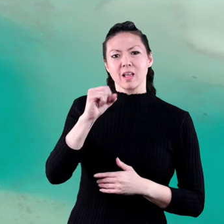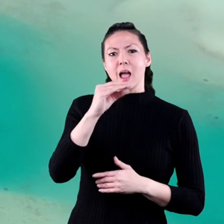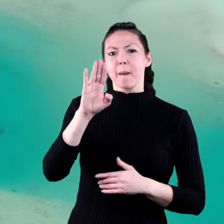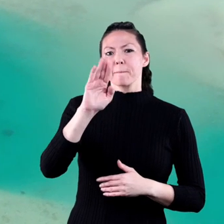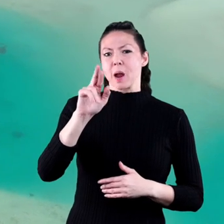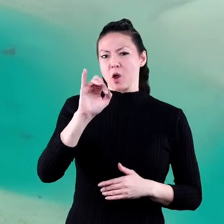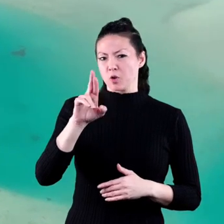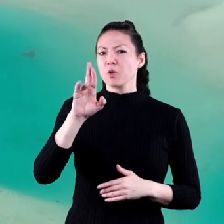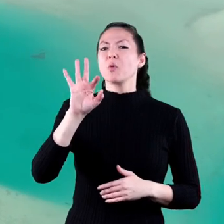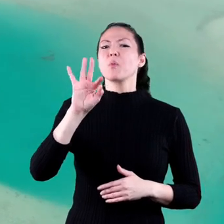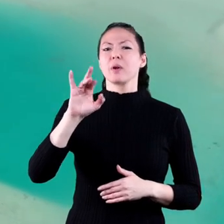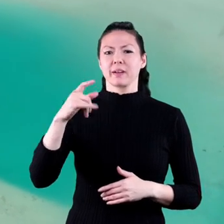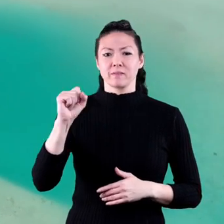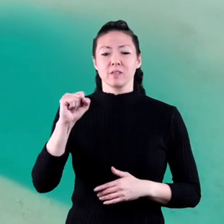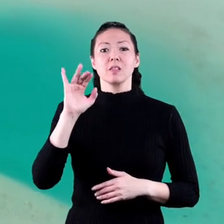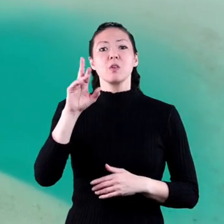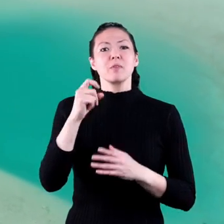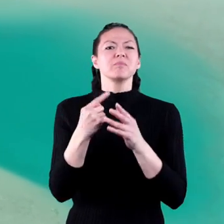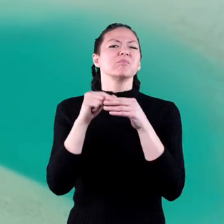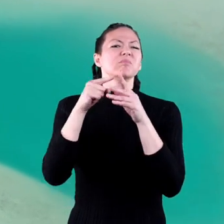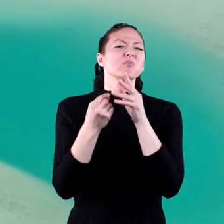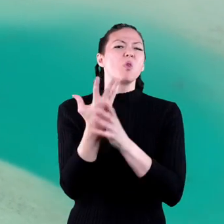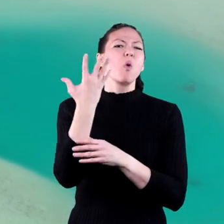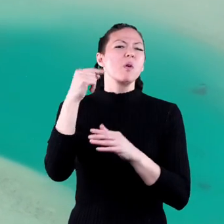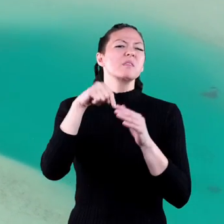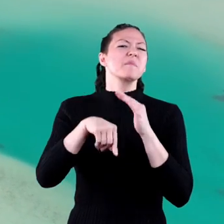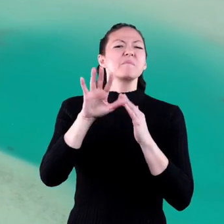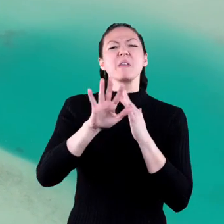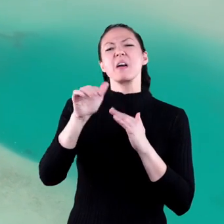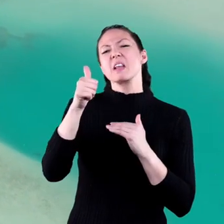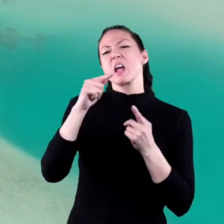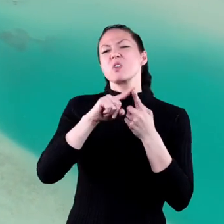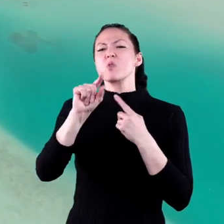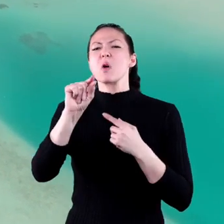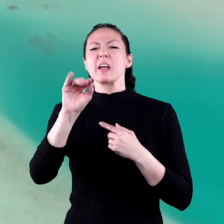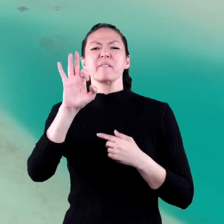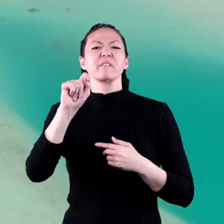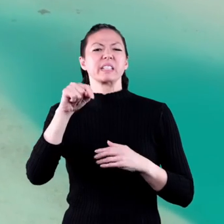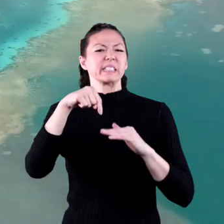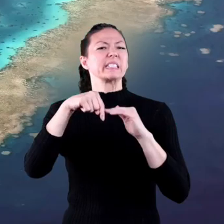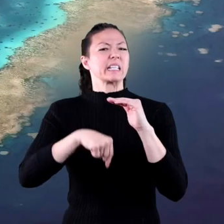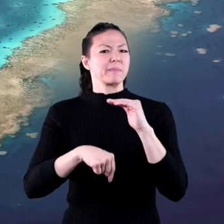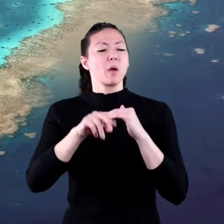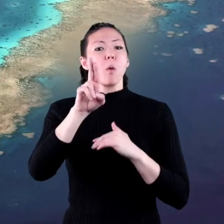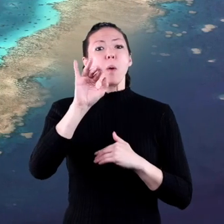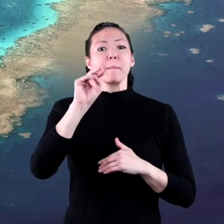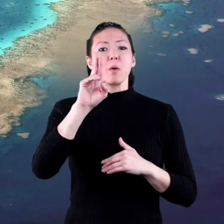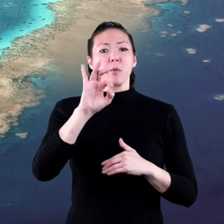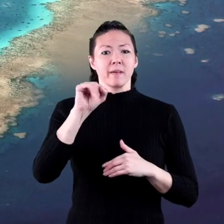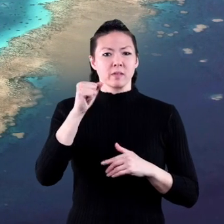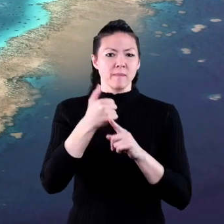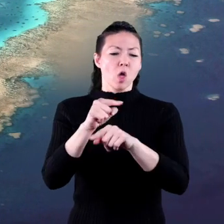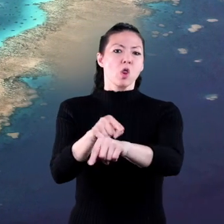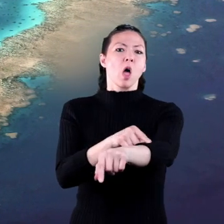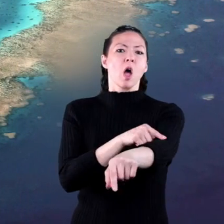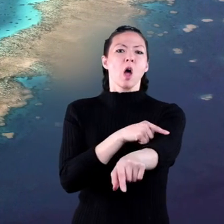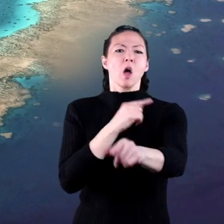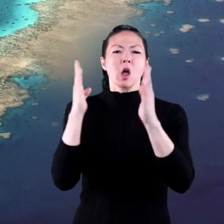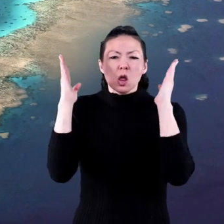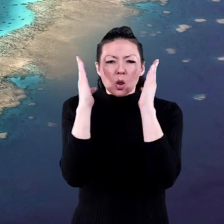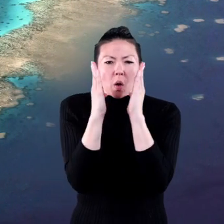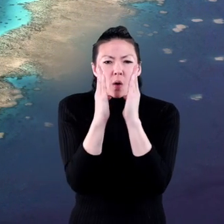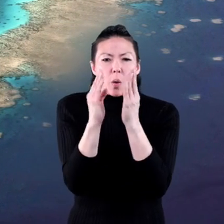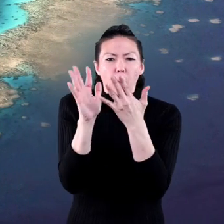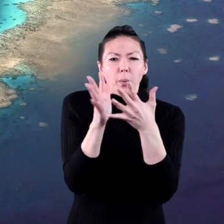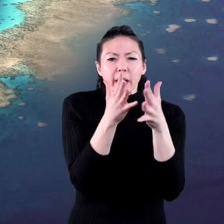reef. These reefs grow in water that is only about 10 to 20 feet deep. Ribbon reefs are long, narrow,